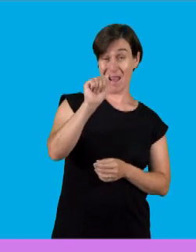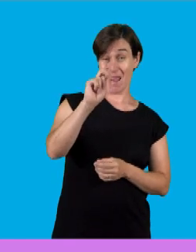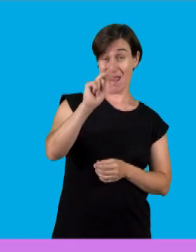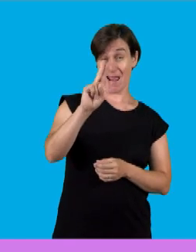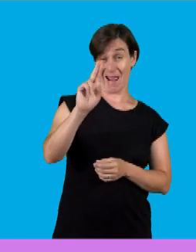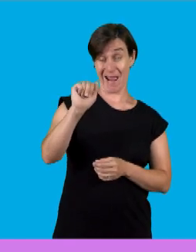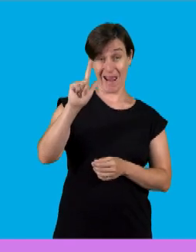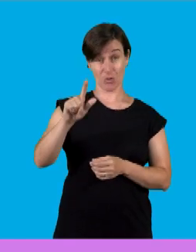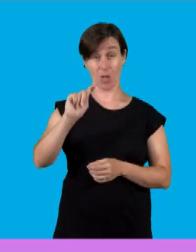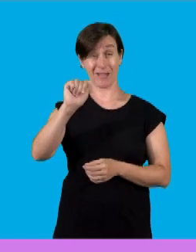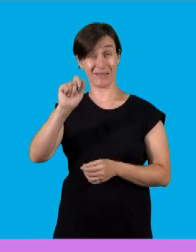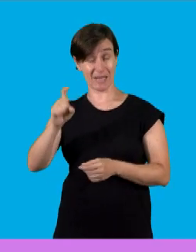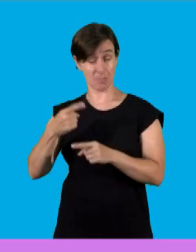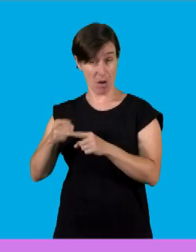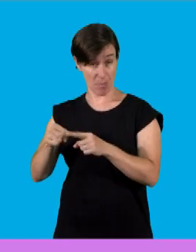tax payable,